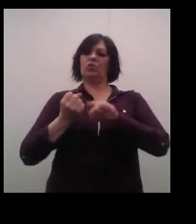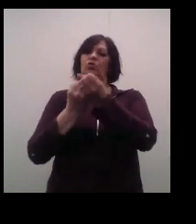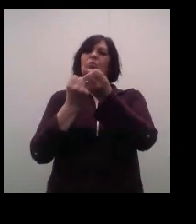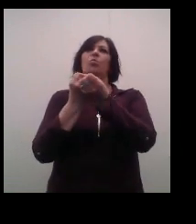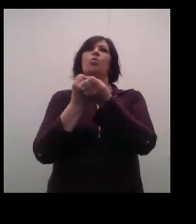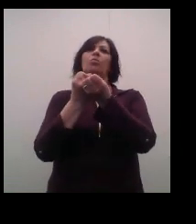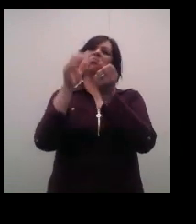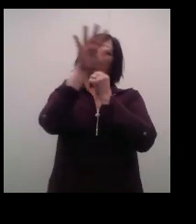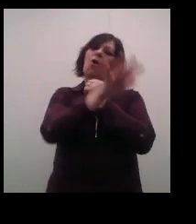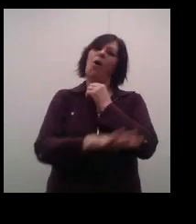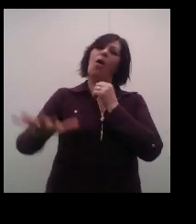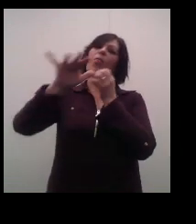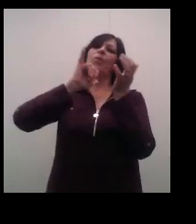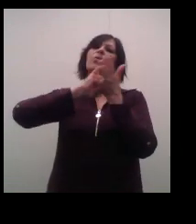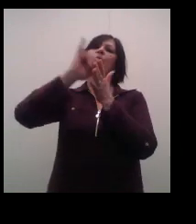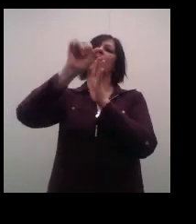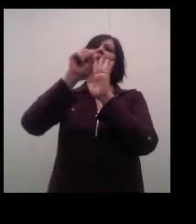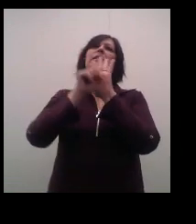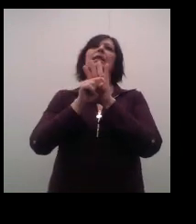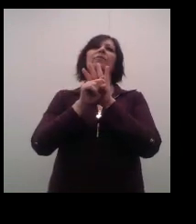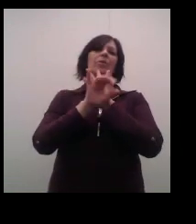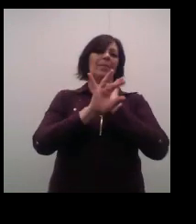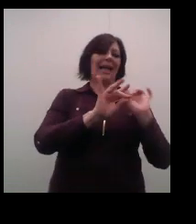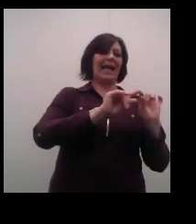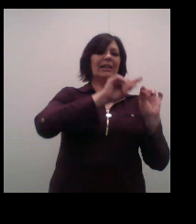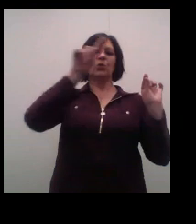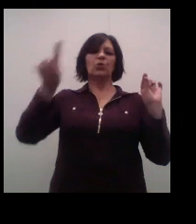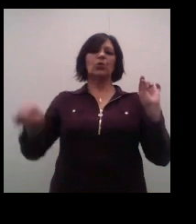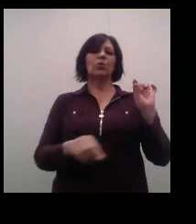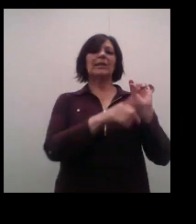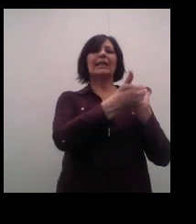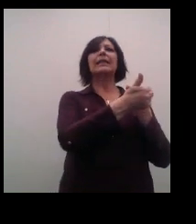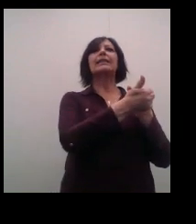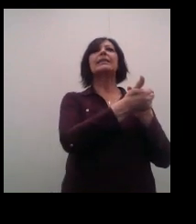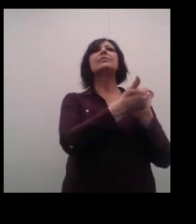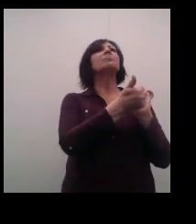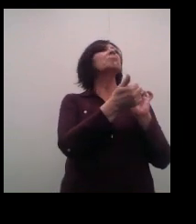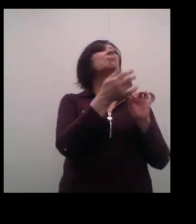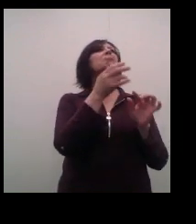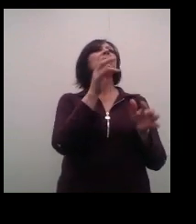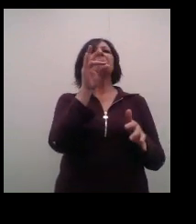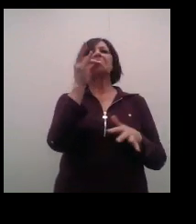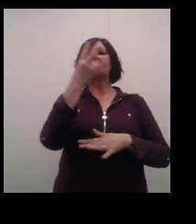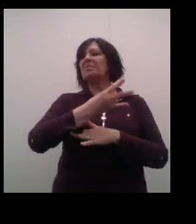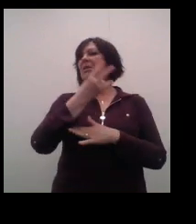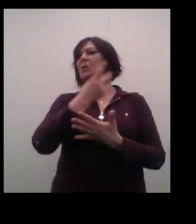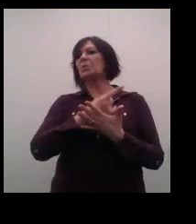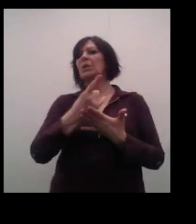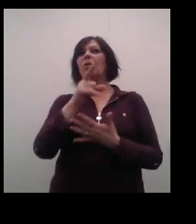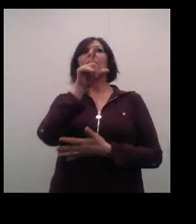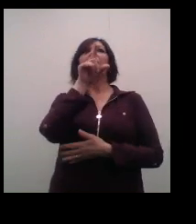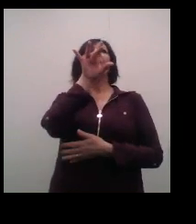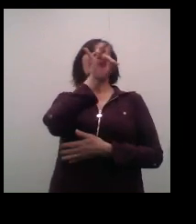all of New York State. It's open from 8 a.m. to 10 p.m. daily, 7 days a week. And that's